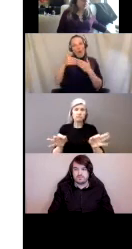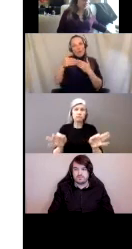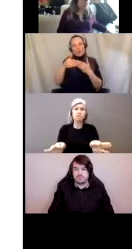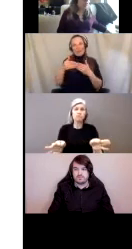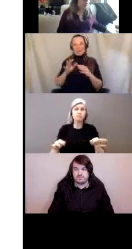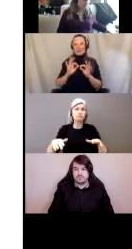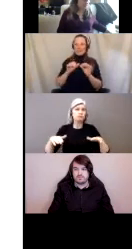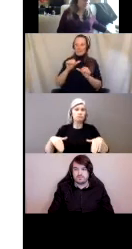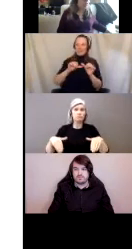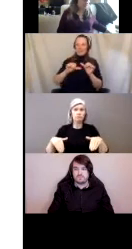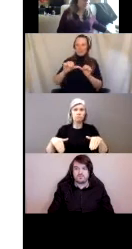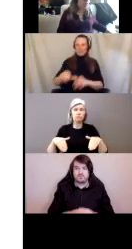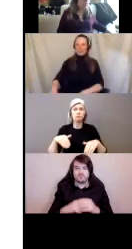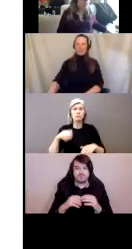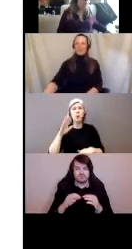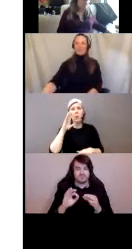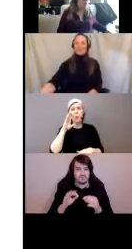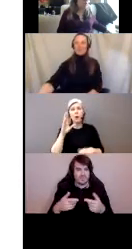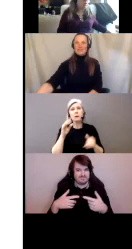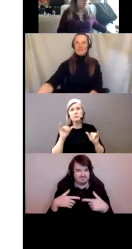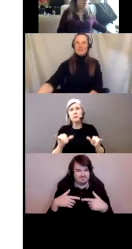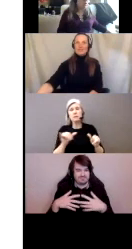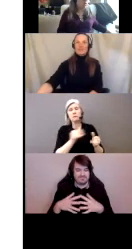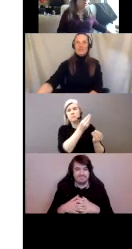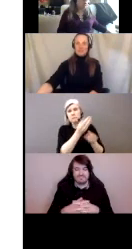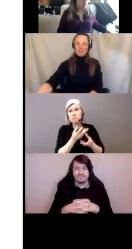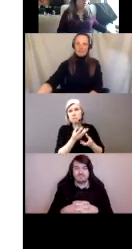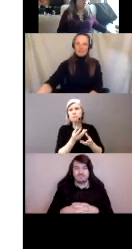So the situation will still evolve.